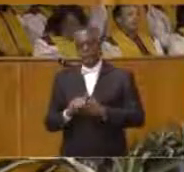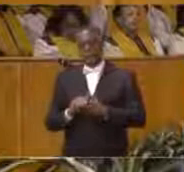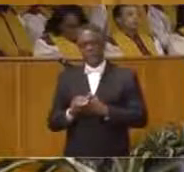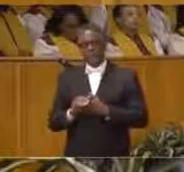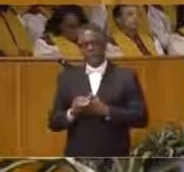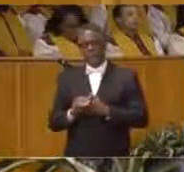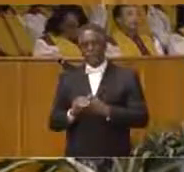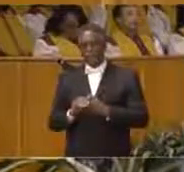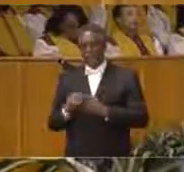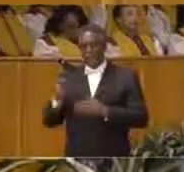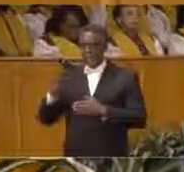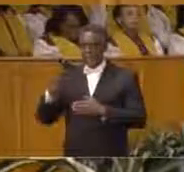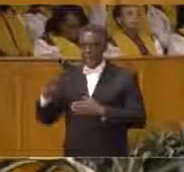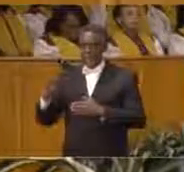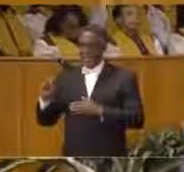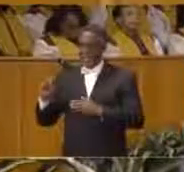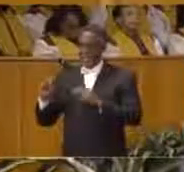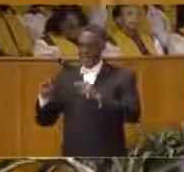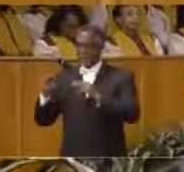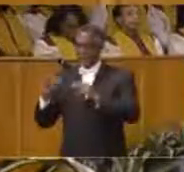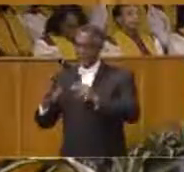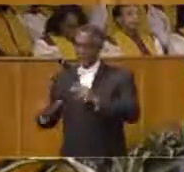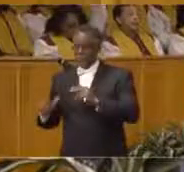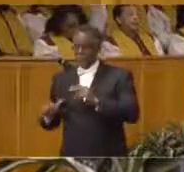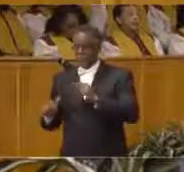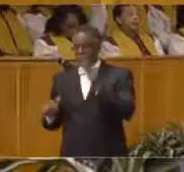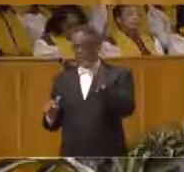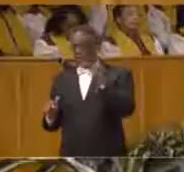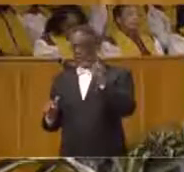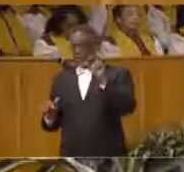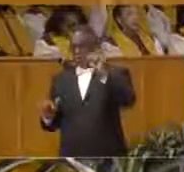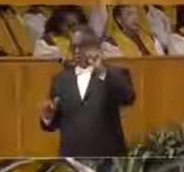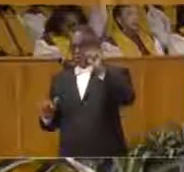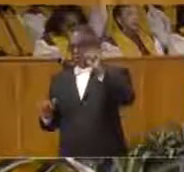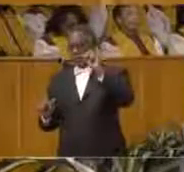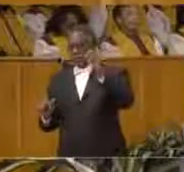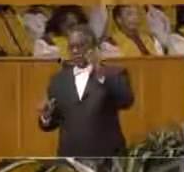Why is your net less than your gross?